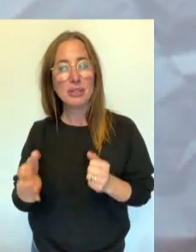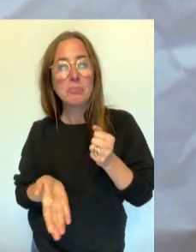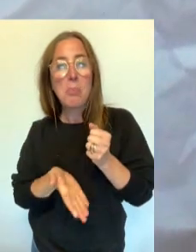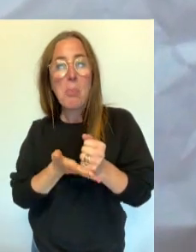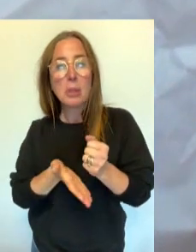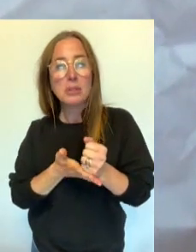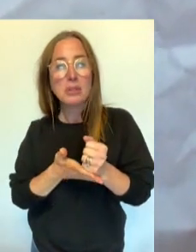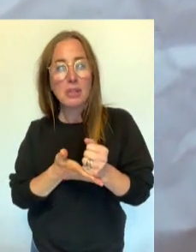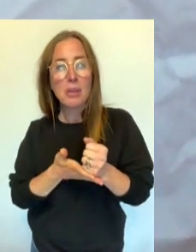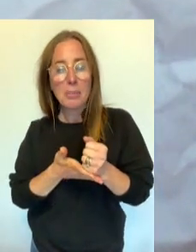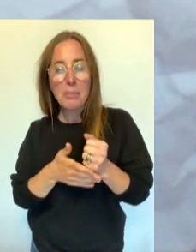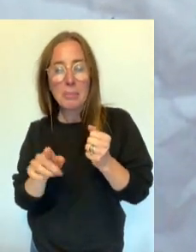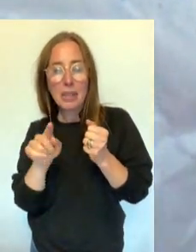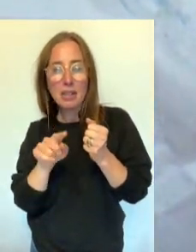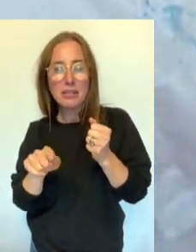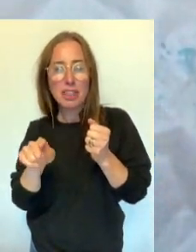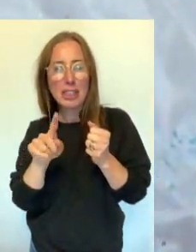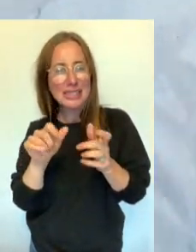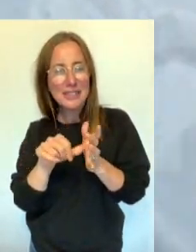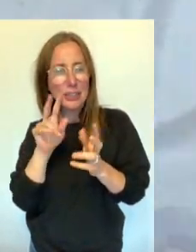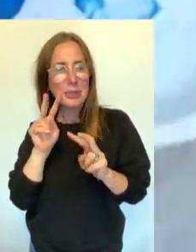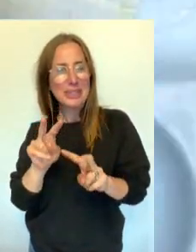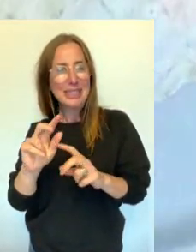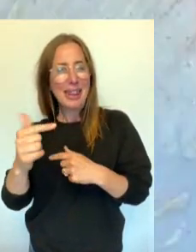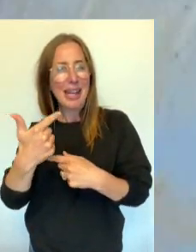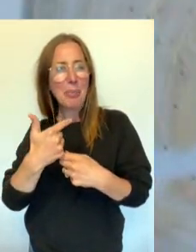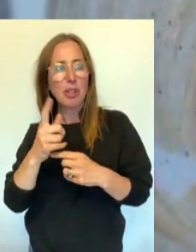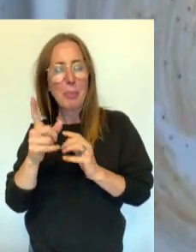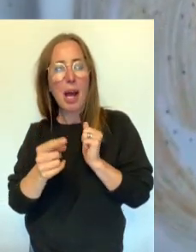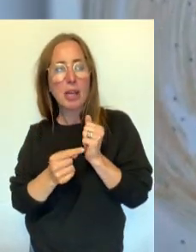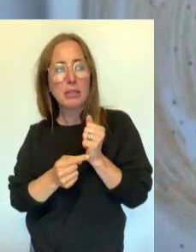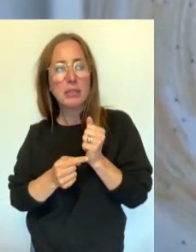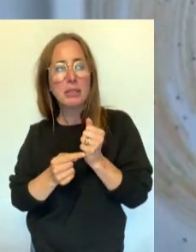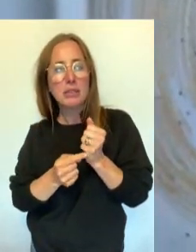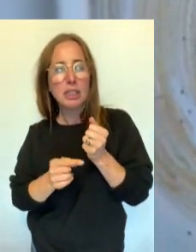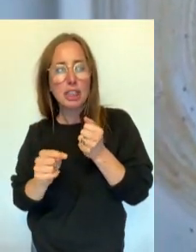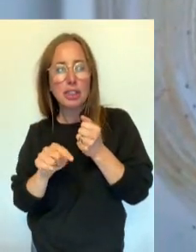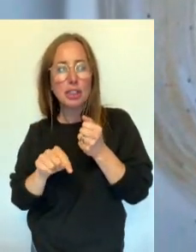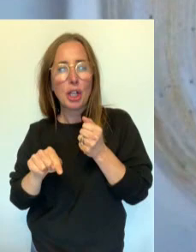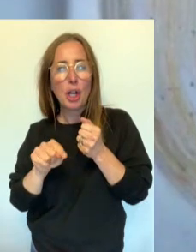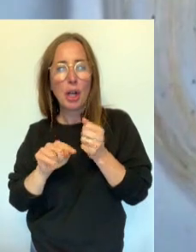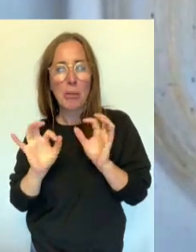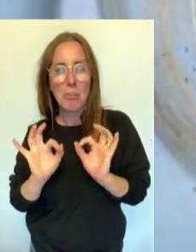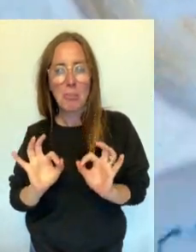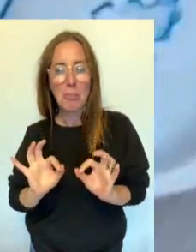end. It's a bit difficult to see on the camera. But I'm going to use this purple colour